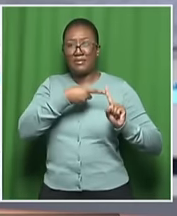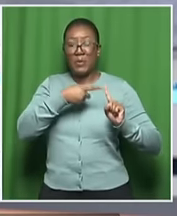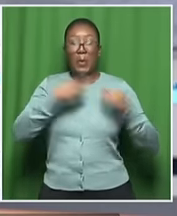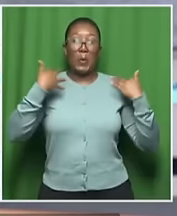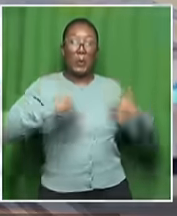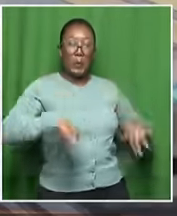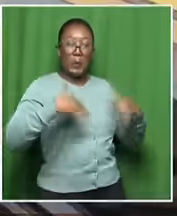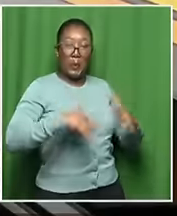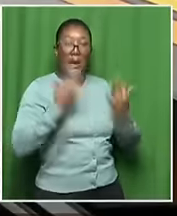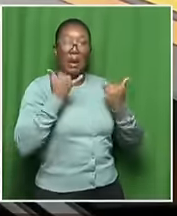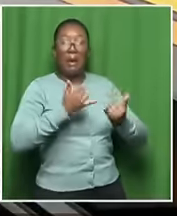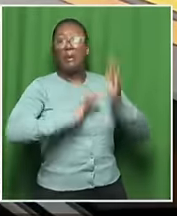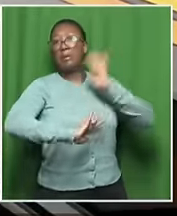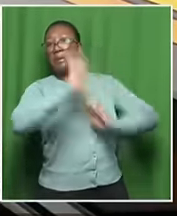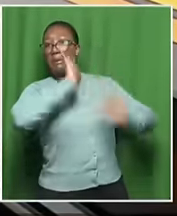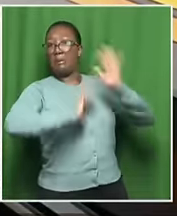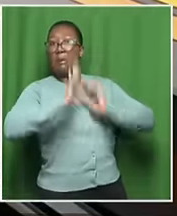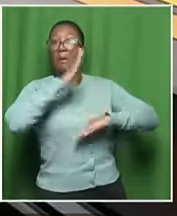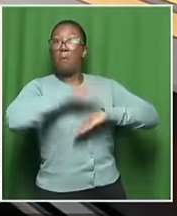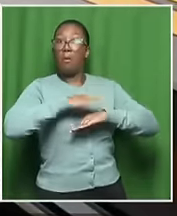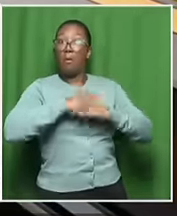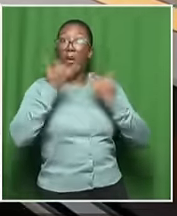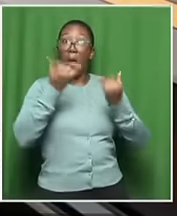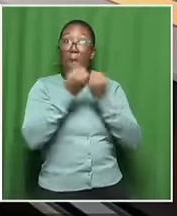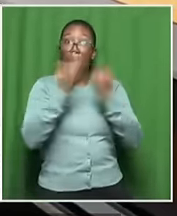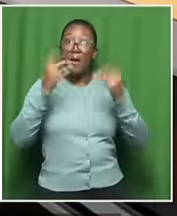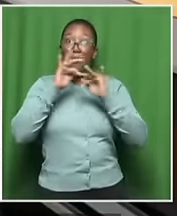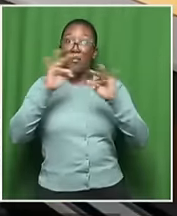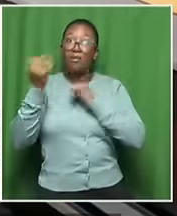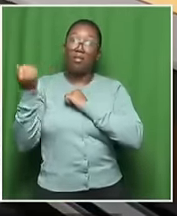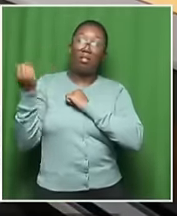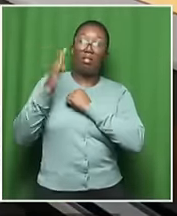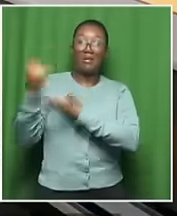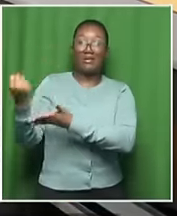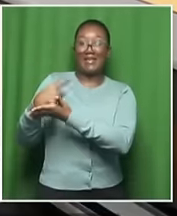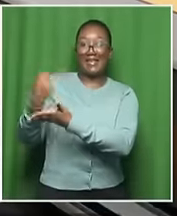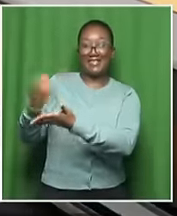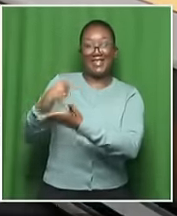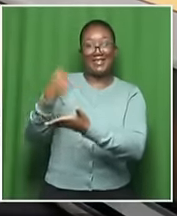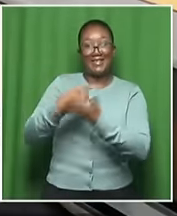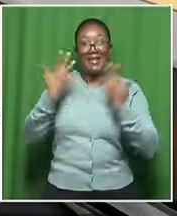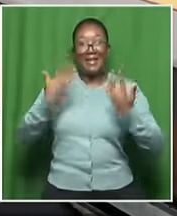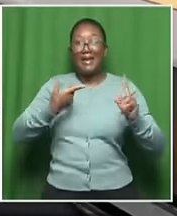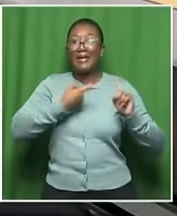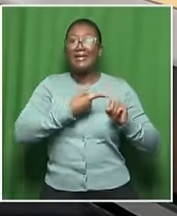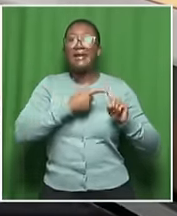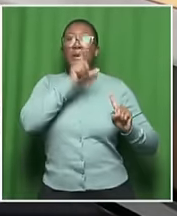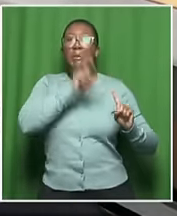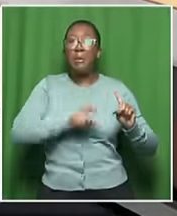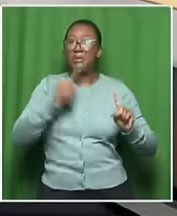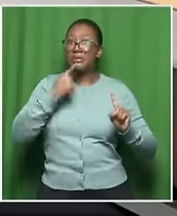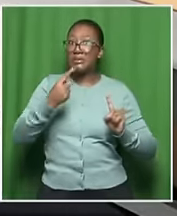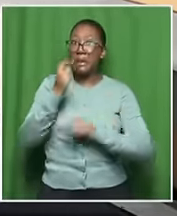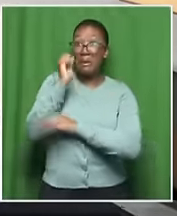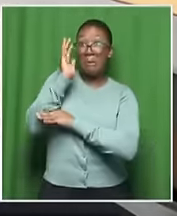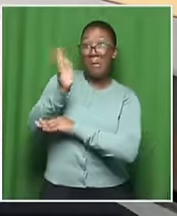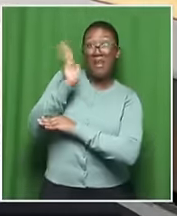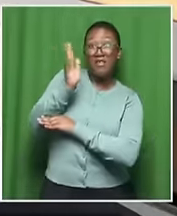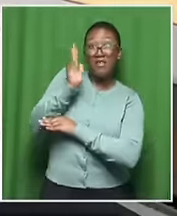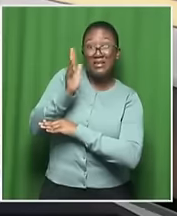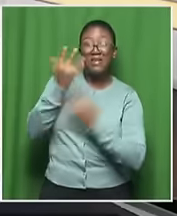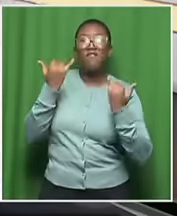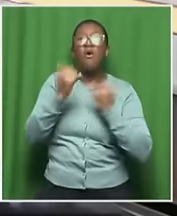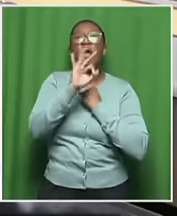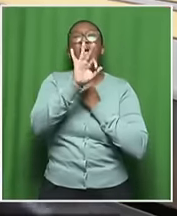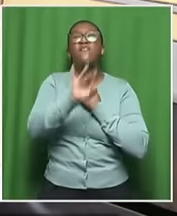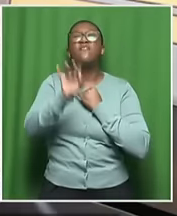take a quick look at some of the messages coming through from our viewers. This one's from Rikesh. Says, how is the manifesto of the Freedom Front Plus